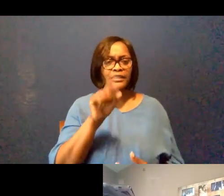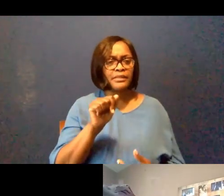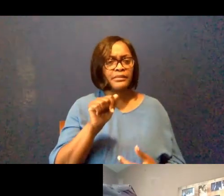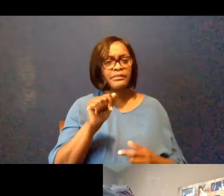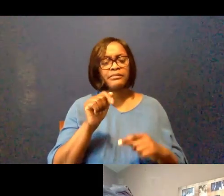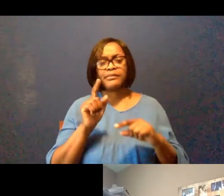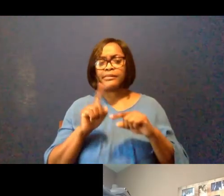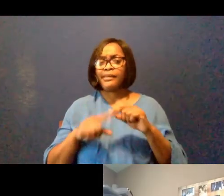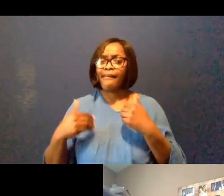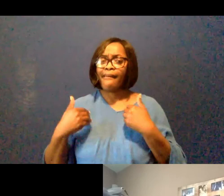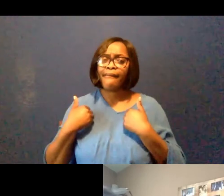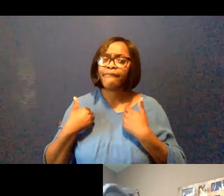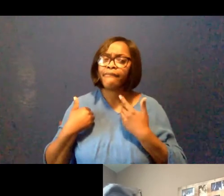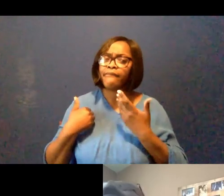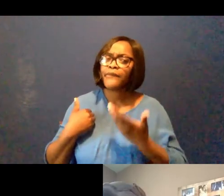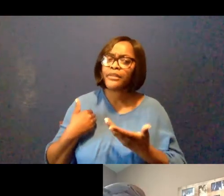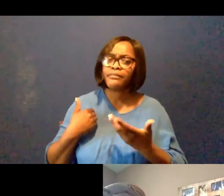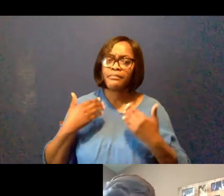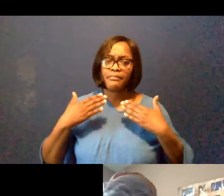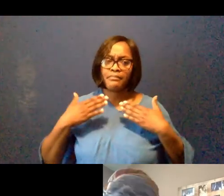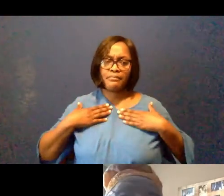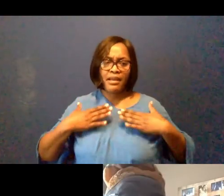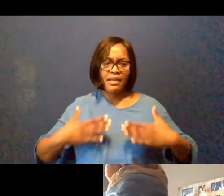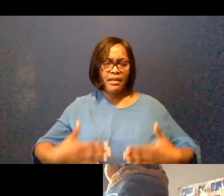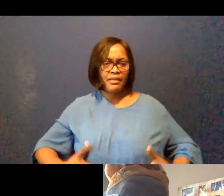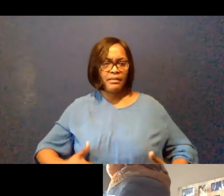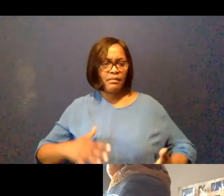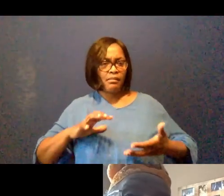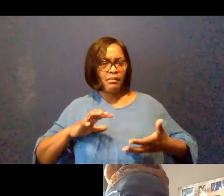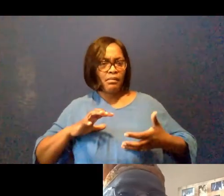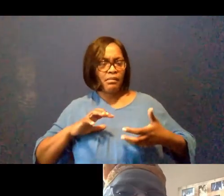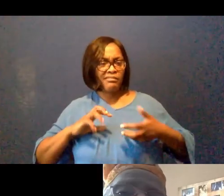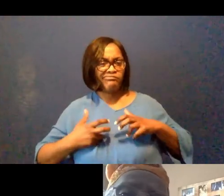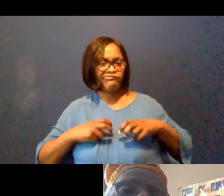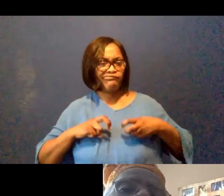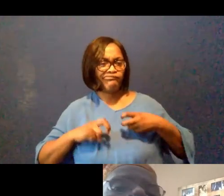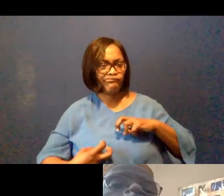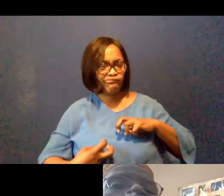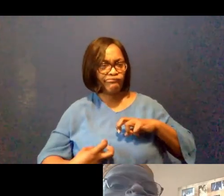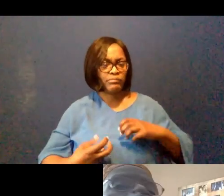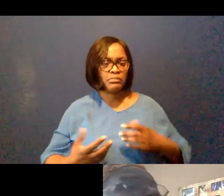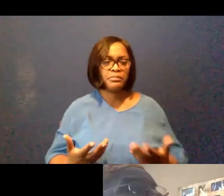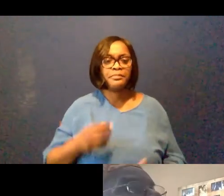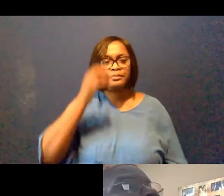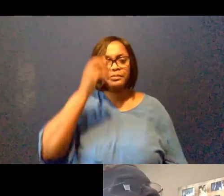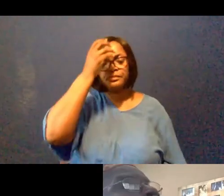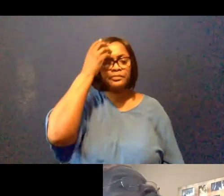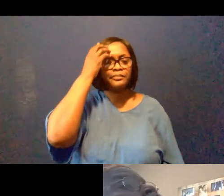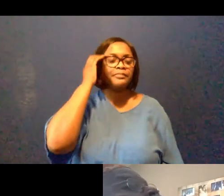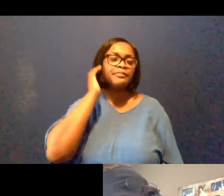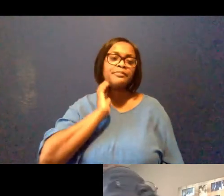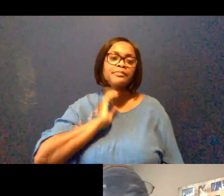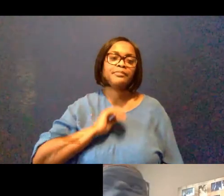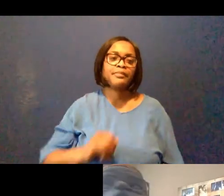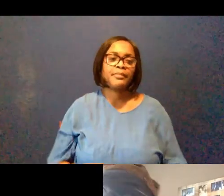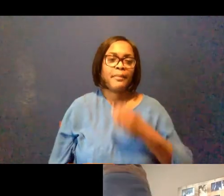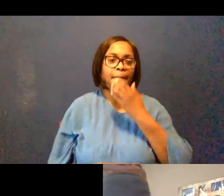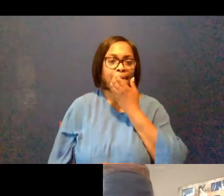misinterpreted scriptures that deal with disabled